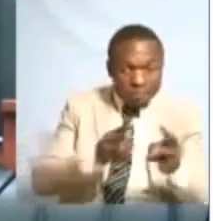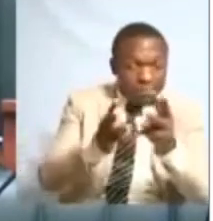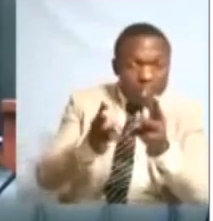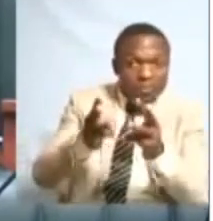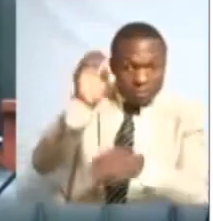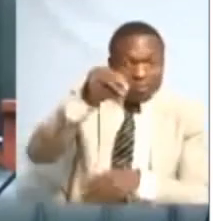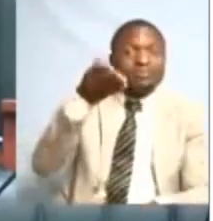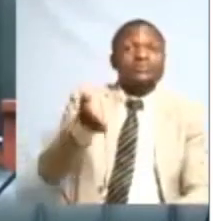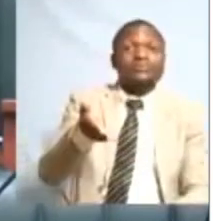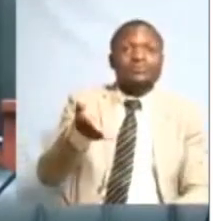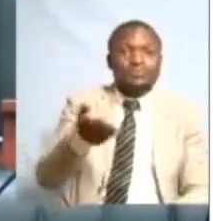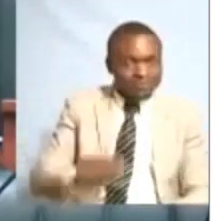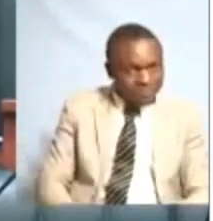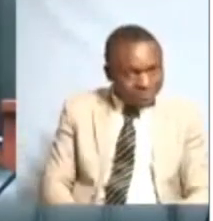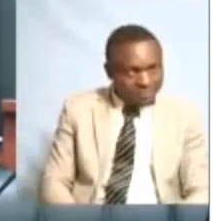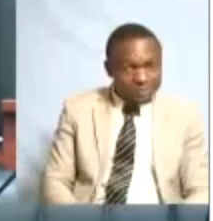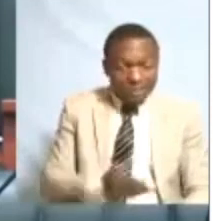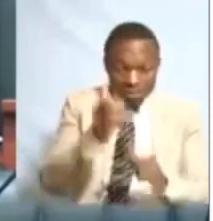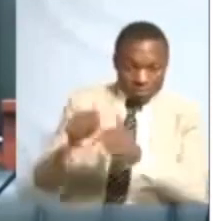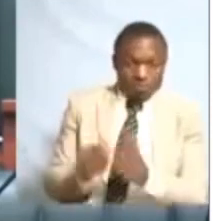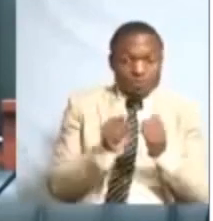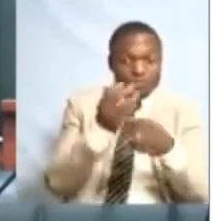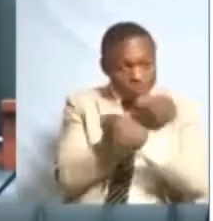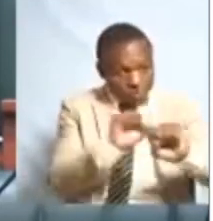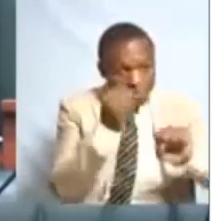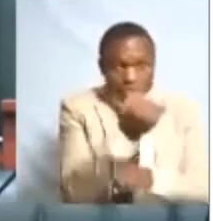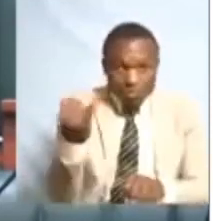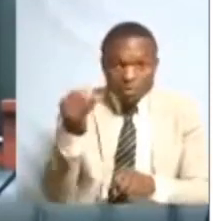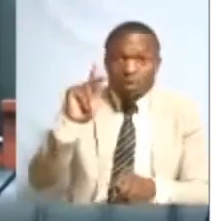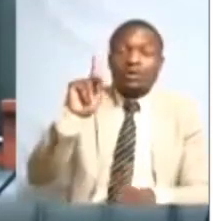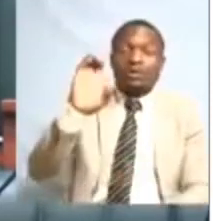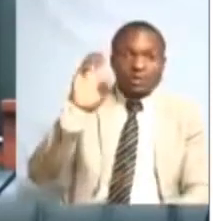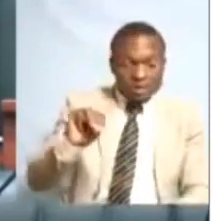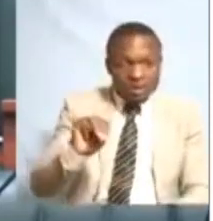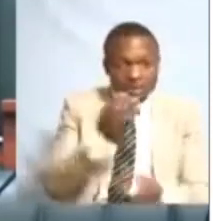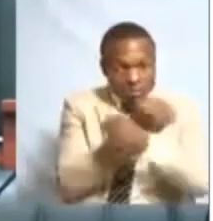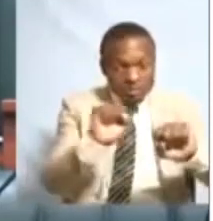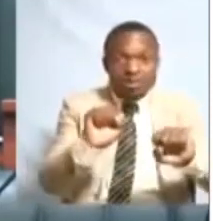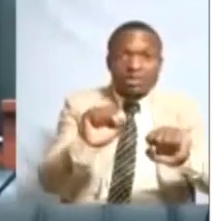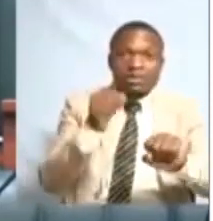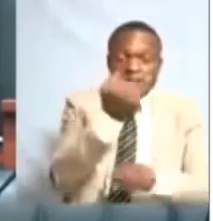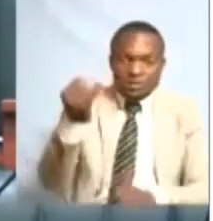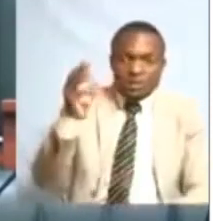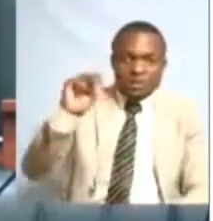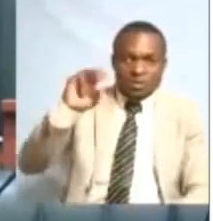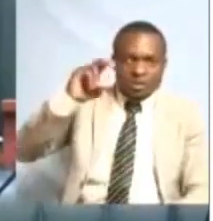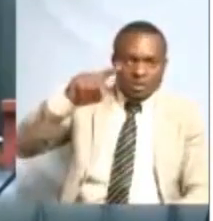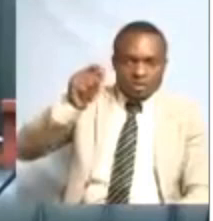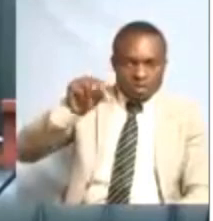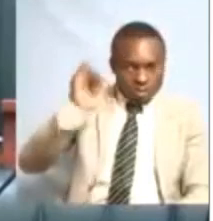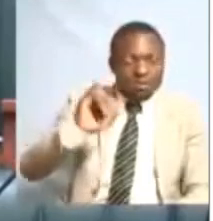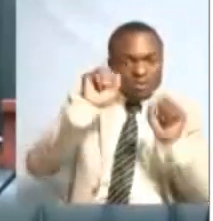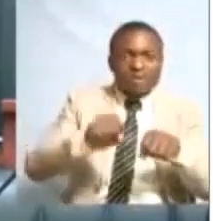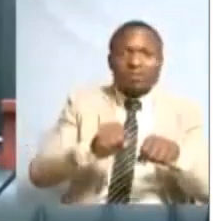you are placing on record or in action to deal with the issue of KCM, to deal with the issue of Mopani. We may sound like